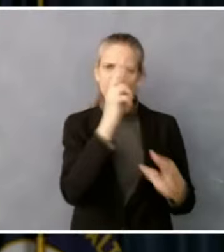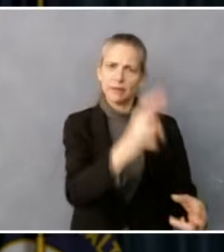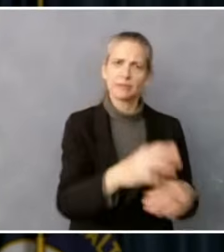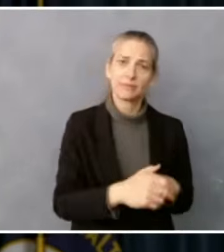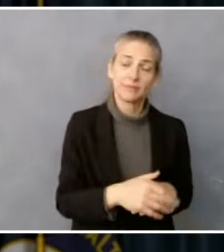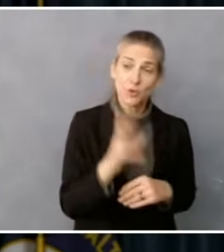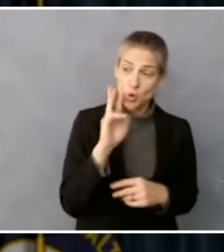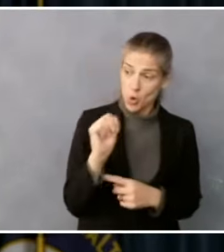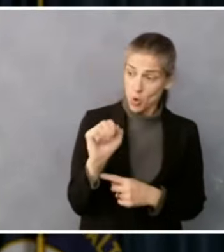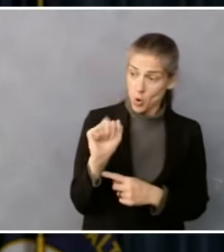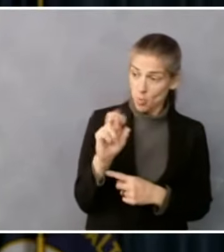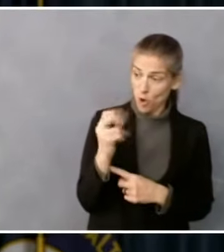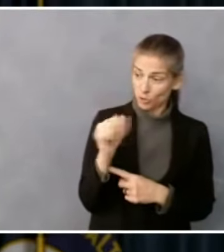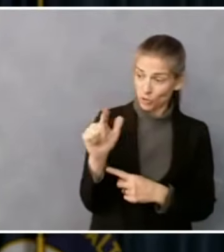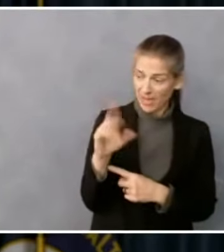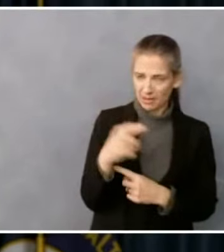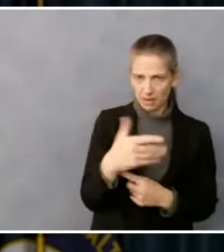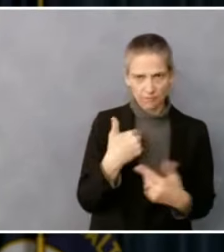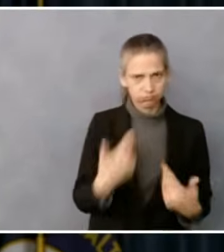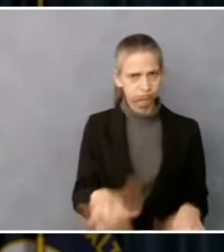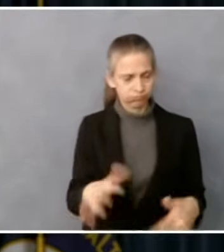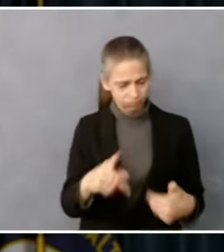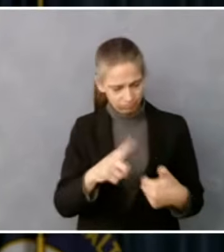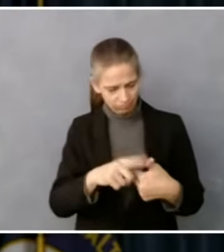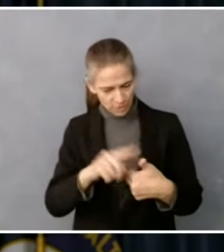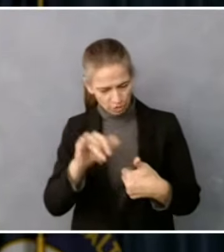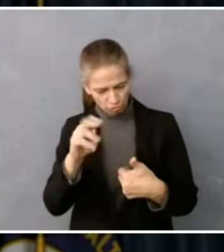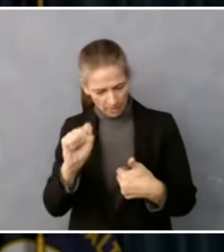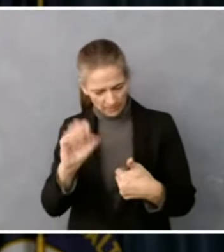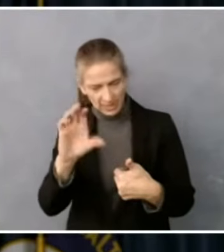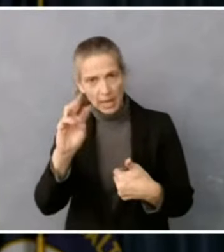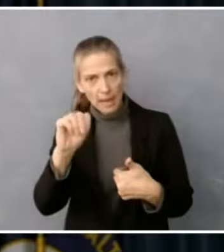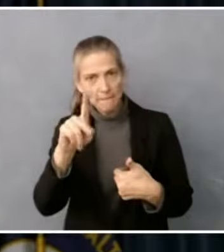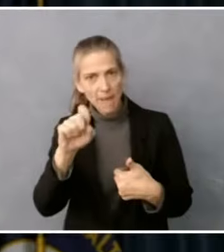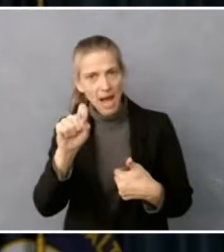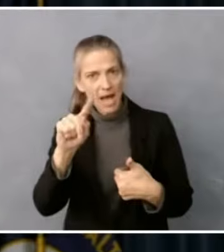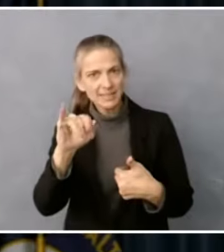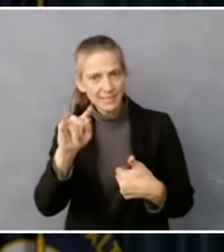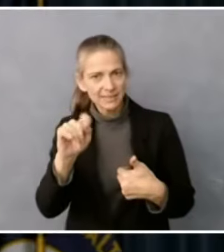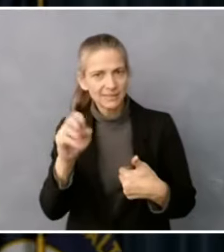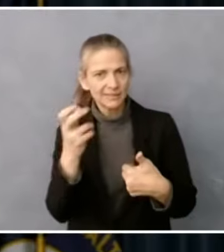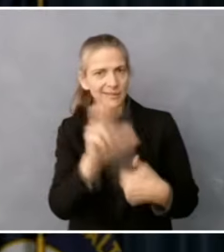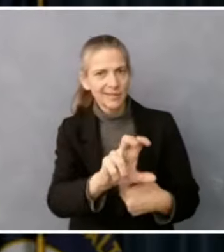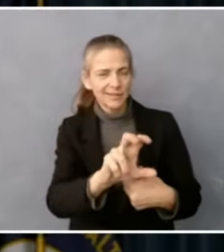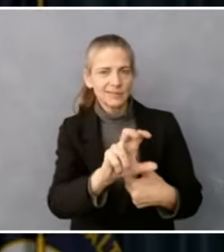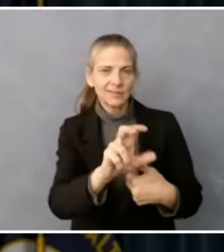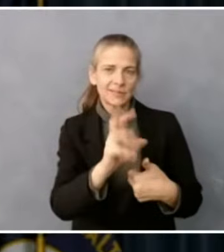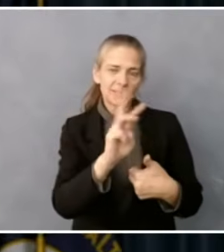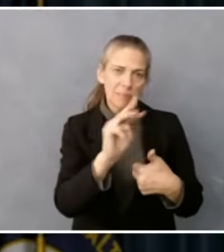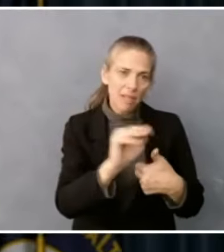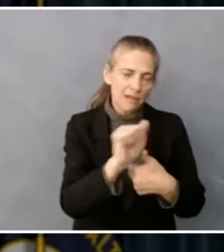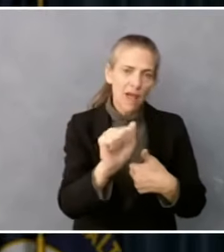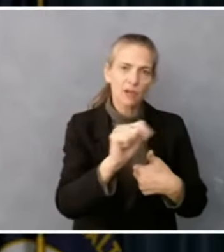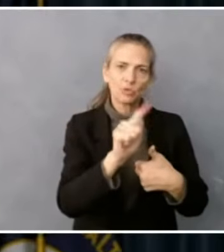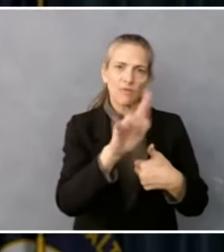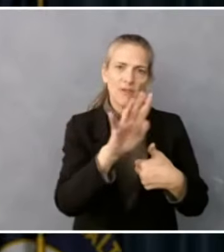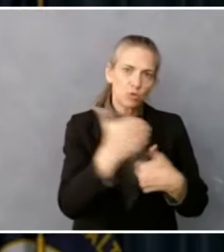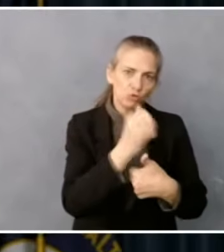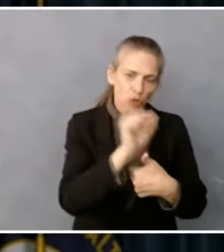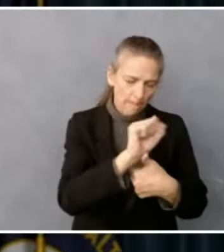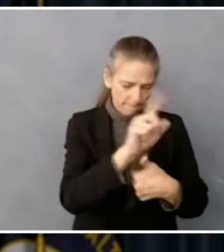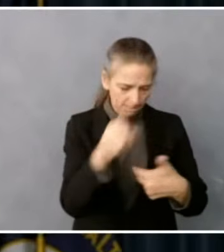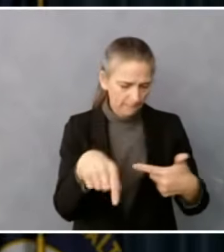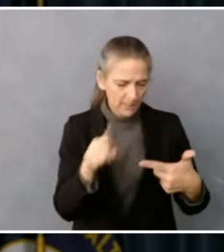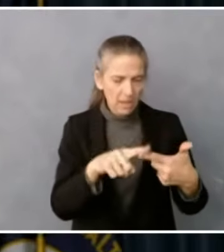On Monday, we announced James Composites is investing $6 million in creating 25 new jobs. And later this month, the judge will help